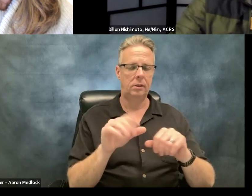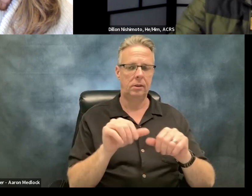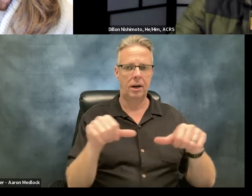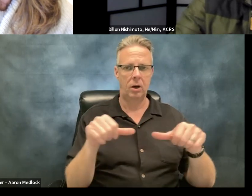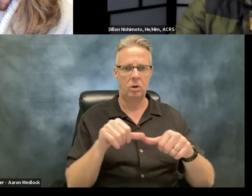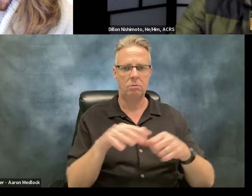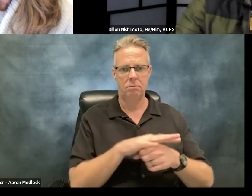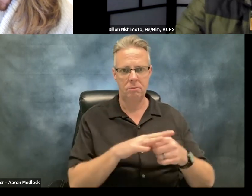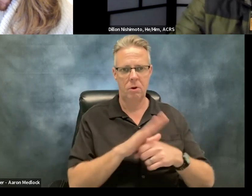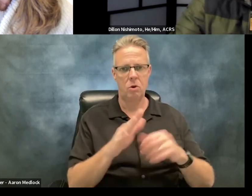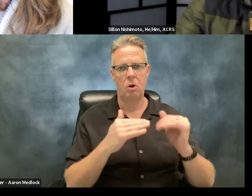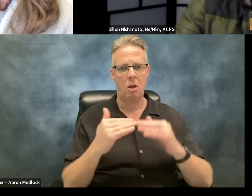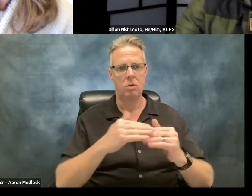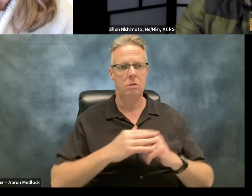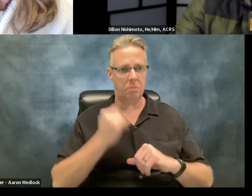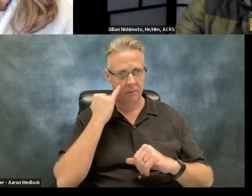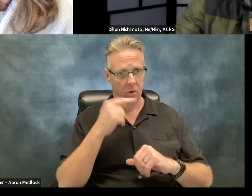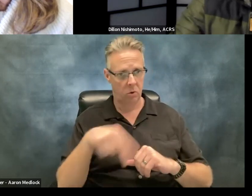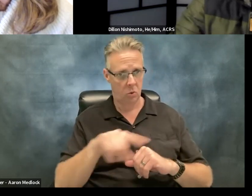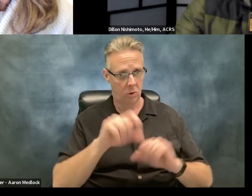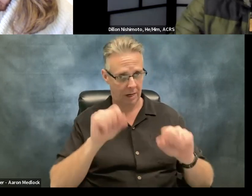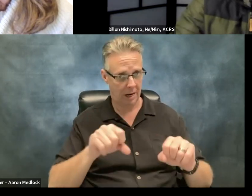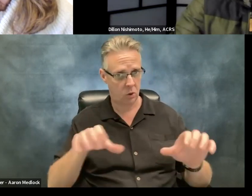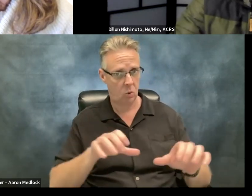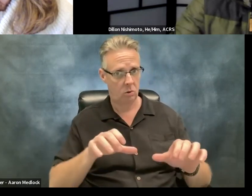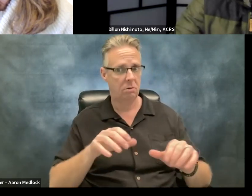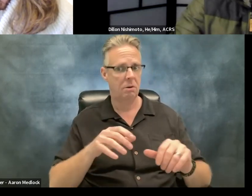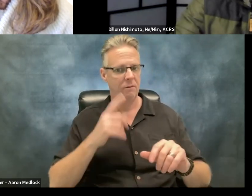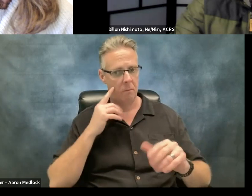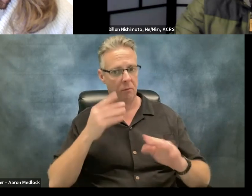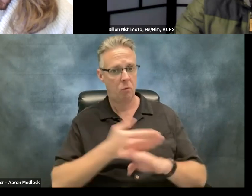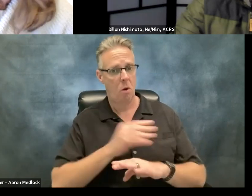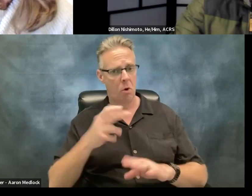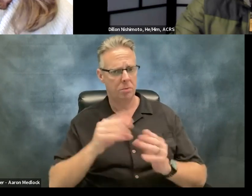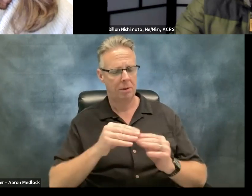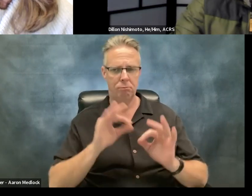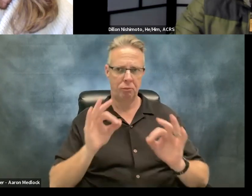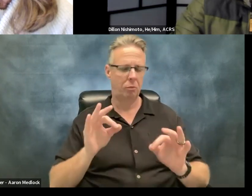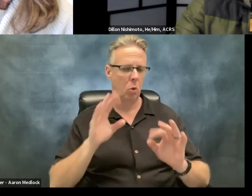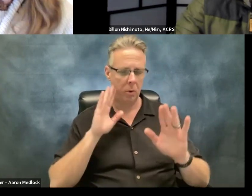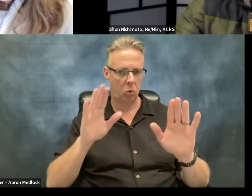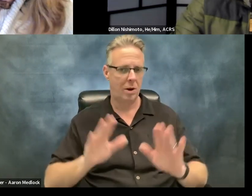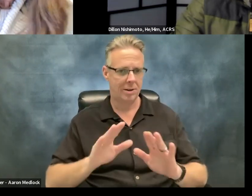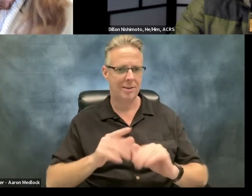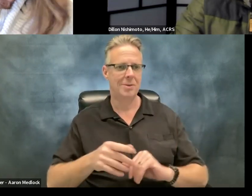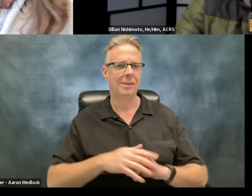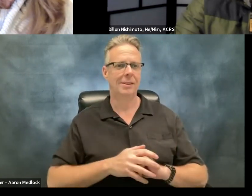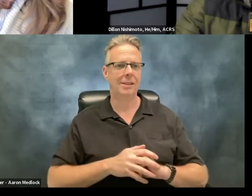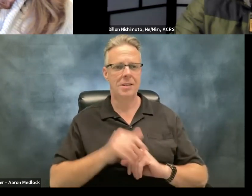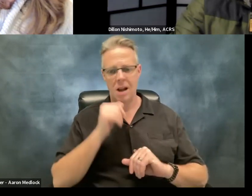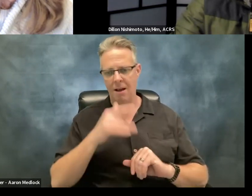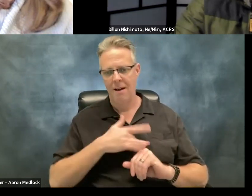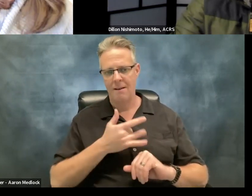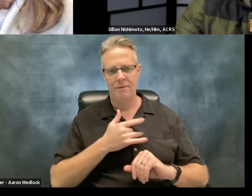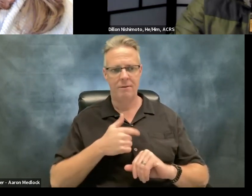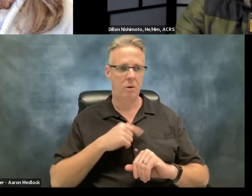constituency and your colleagues. And if others are able to do that in advance of the March meeting, I encourage you to do that. So you're not feeling like you're